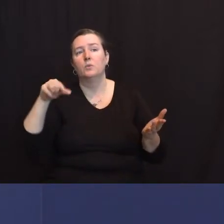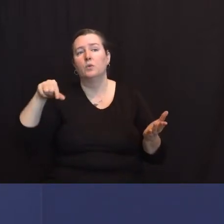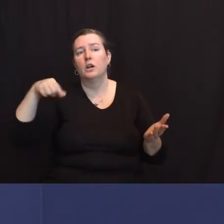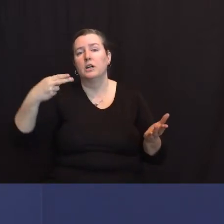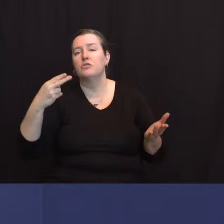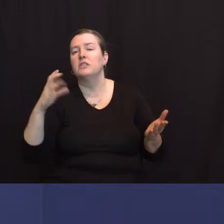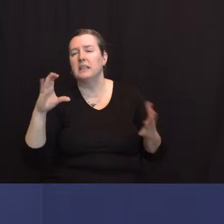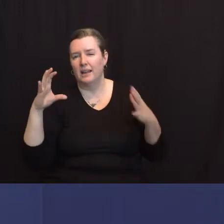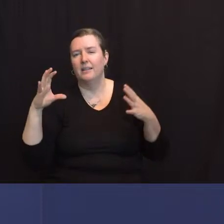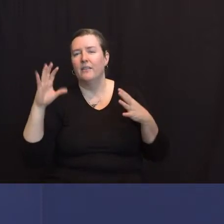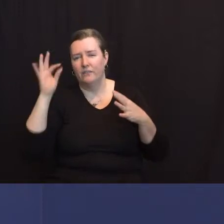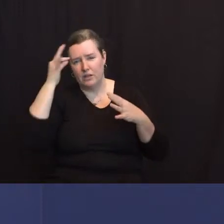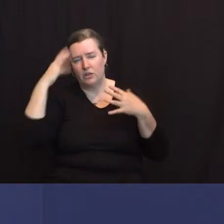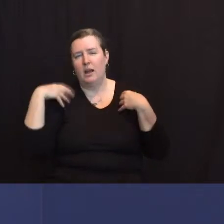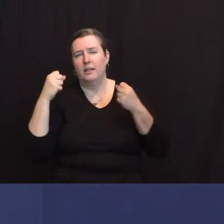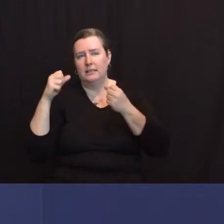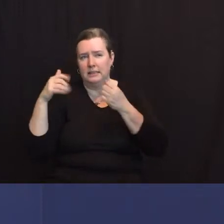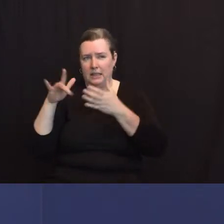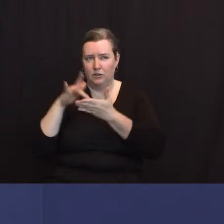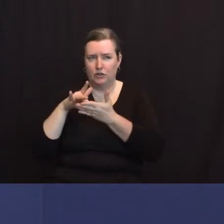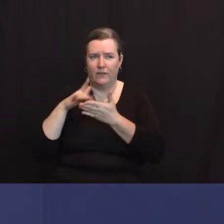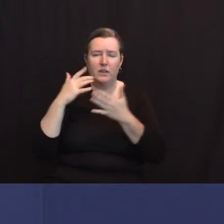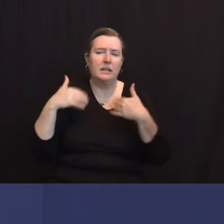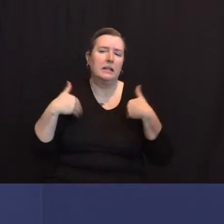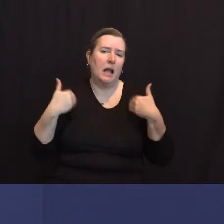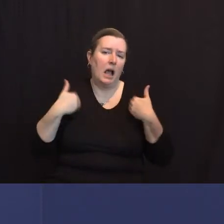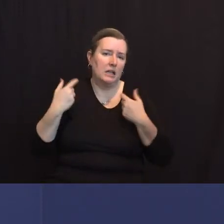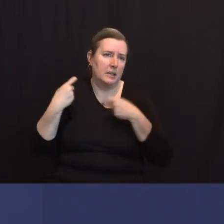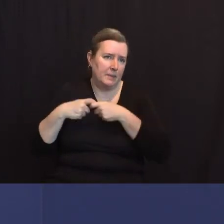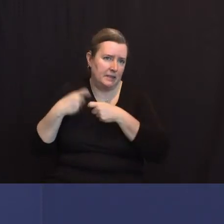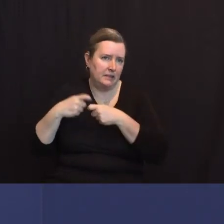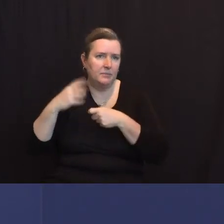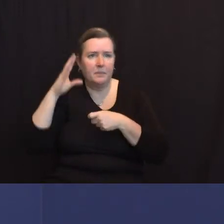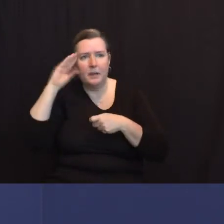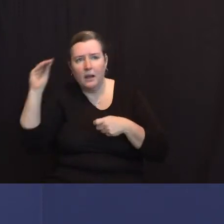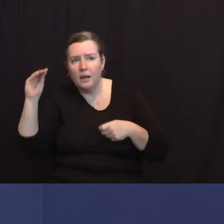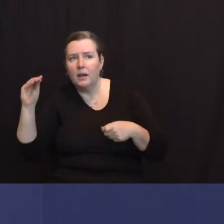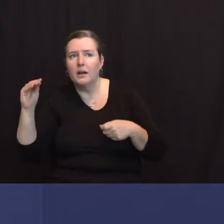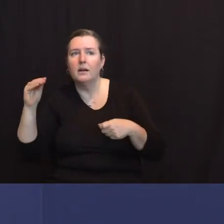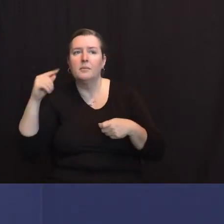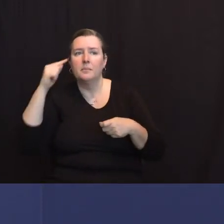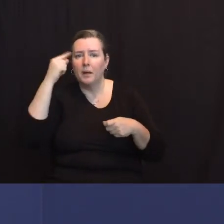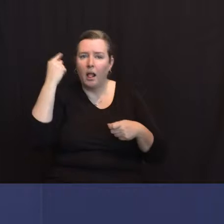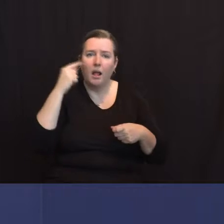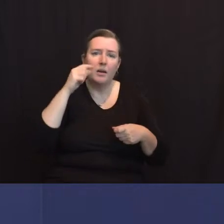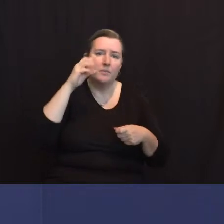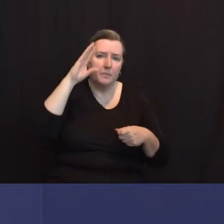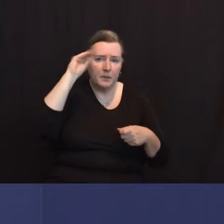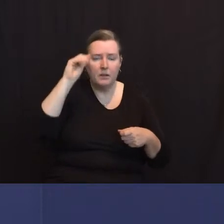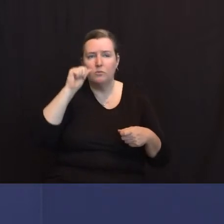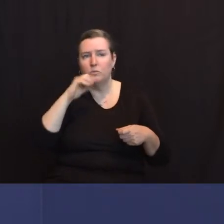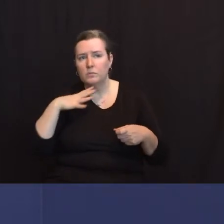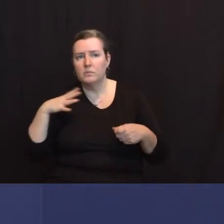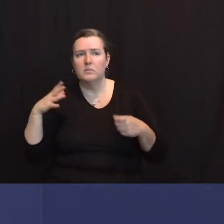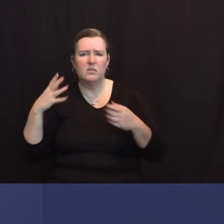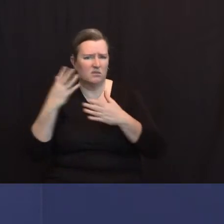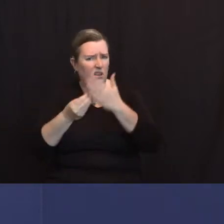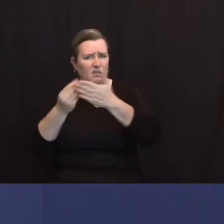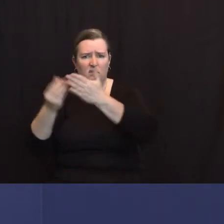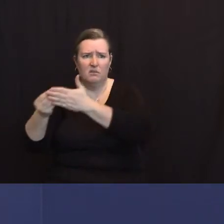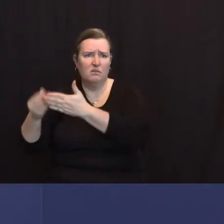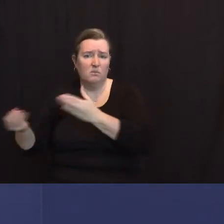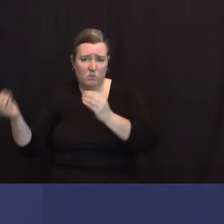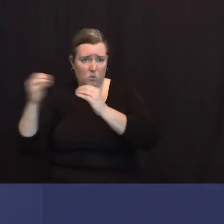men and African-American males and females are dying at a rate greater than their white